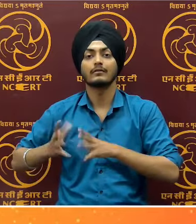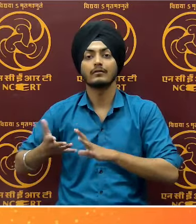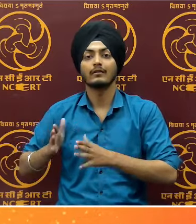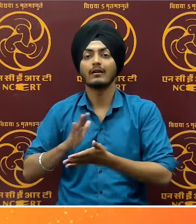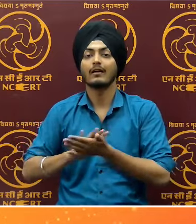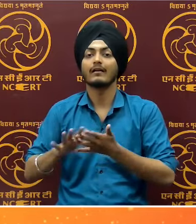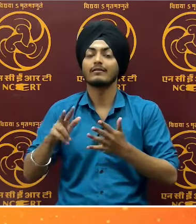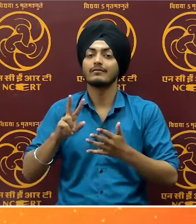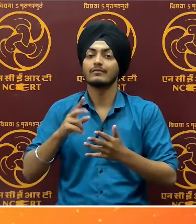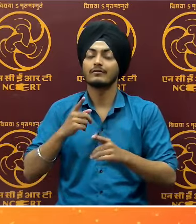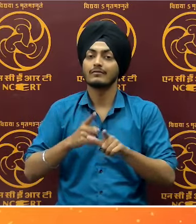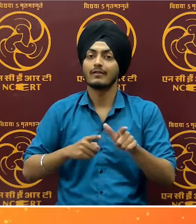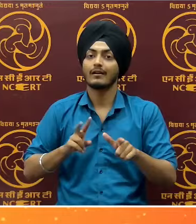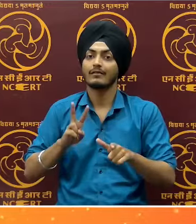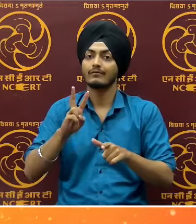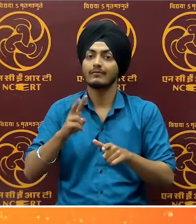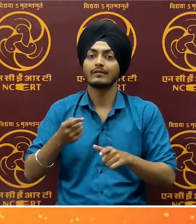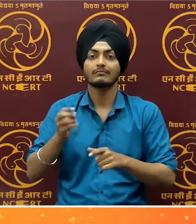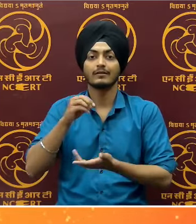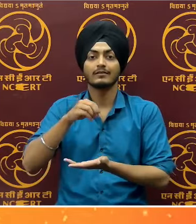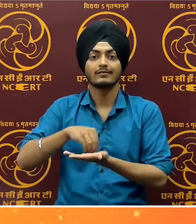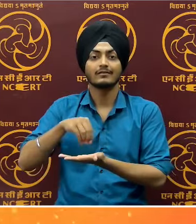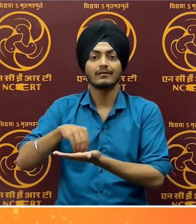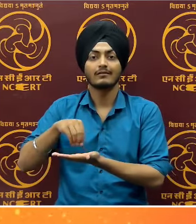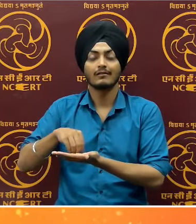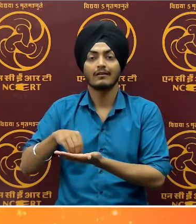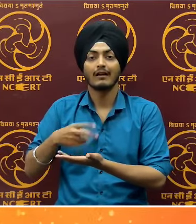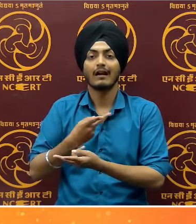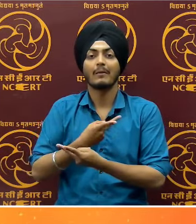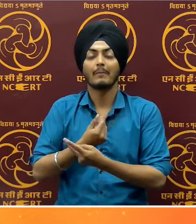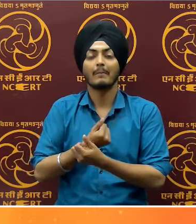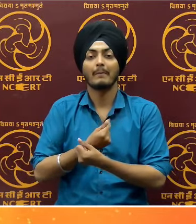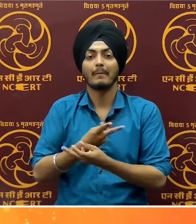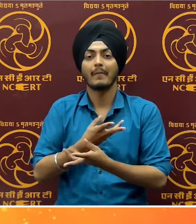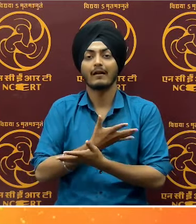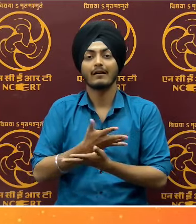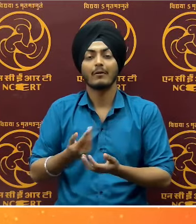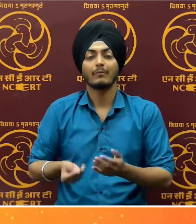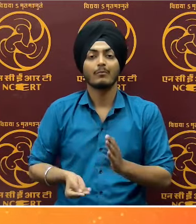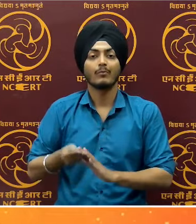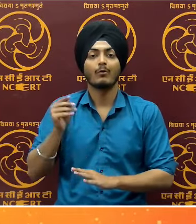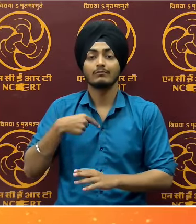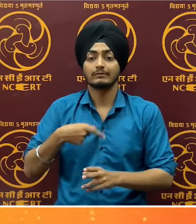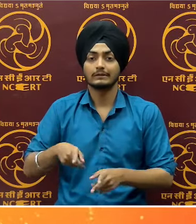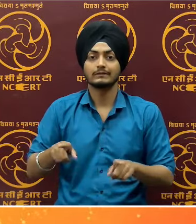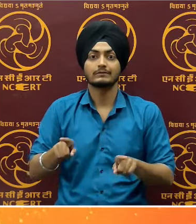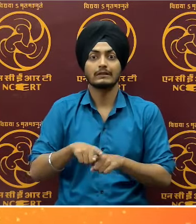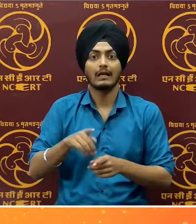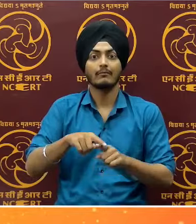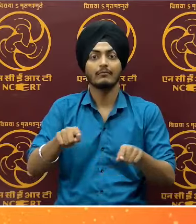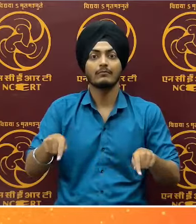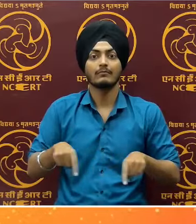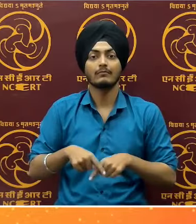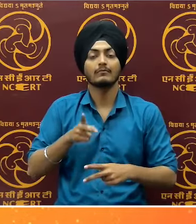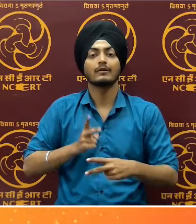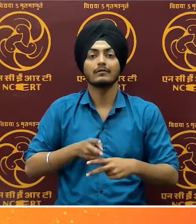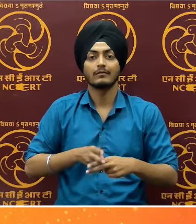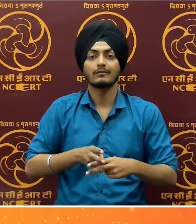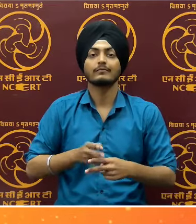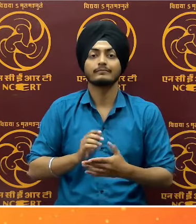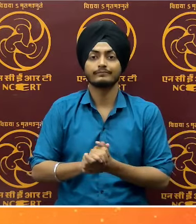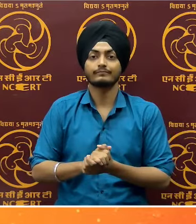HYV seeds, fertilizers, irrigation enables to produce more from the same piece of land. But here there